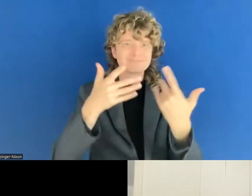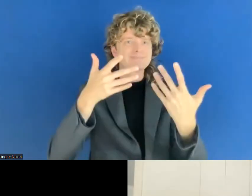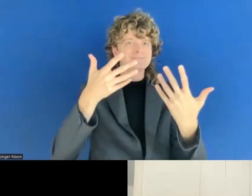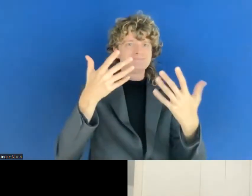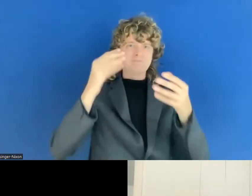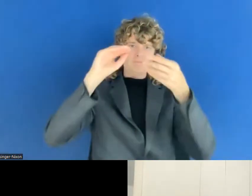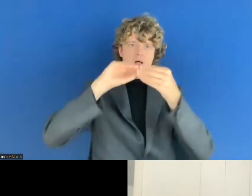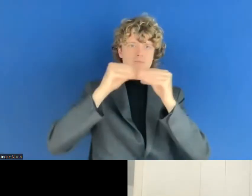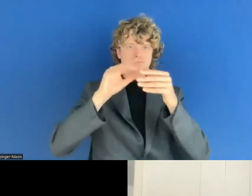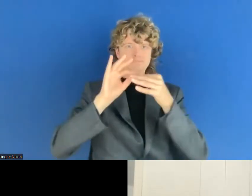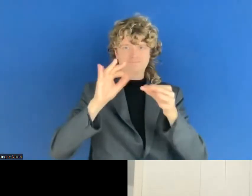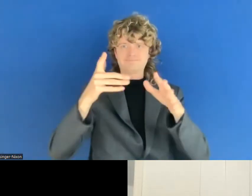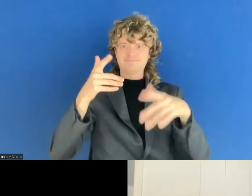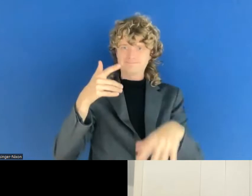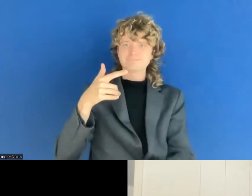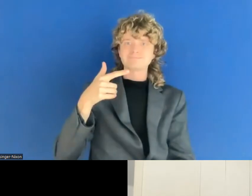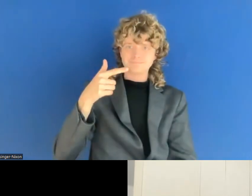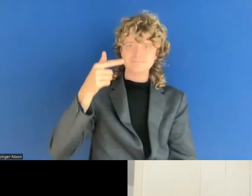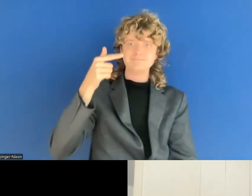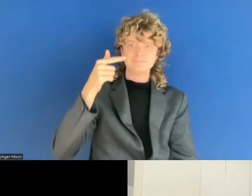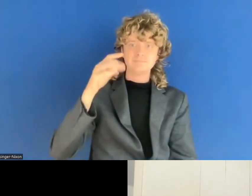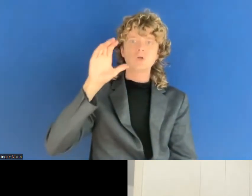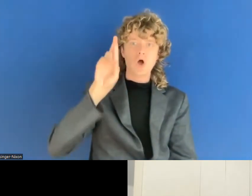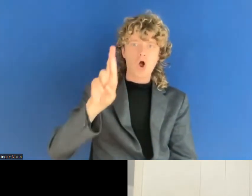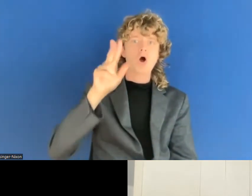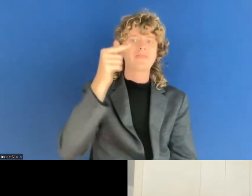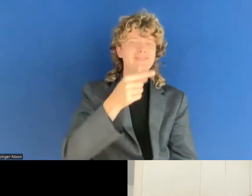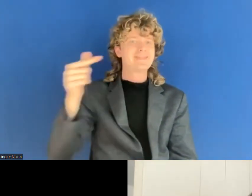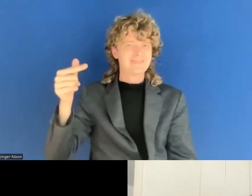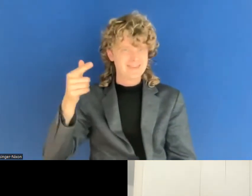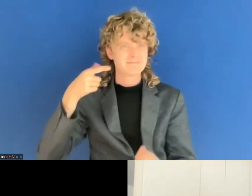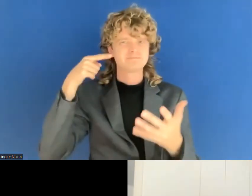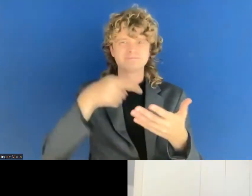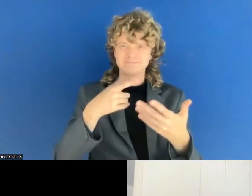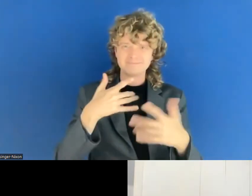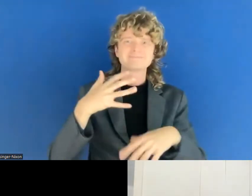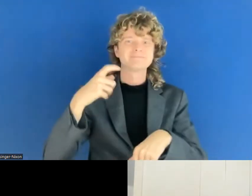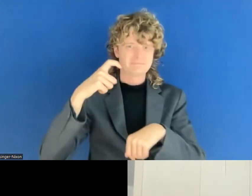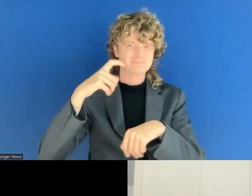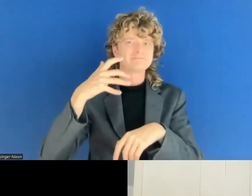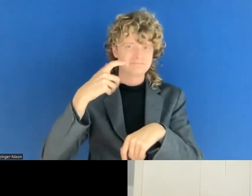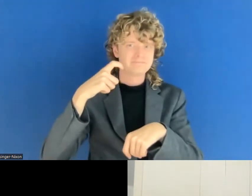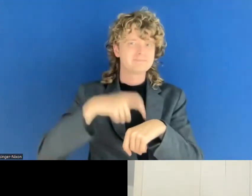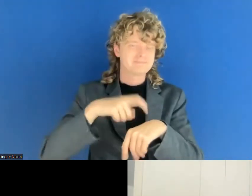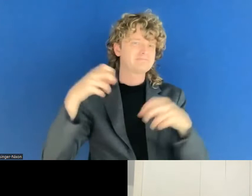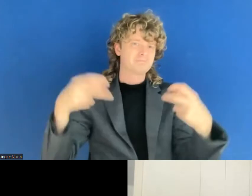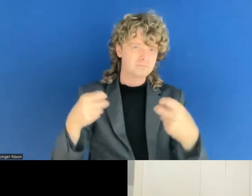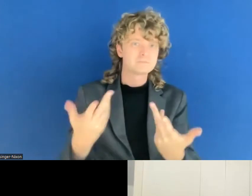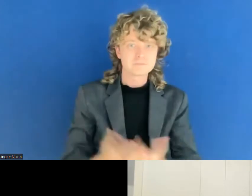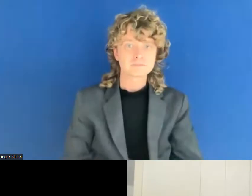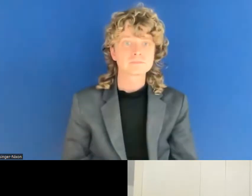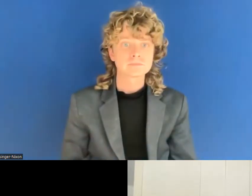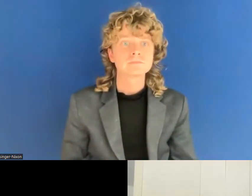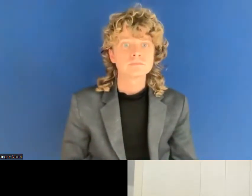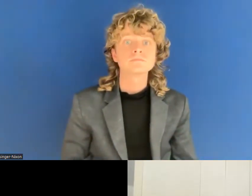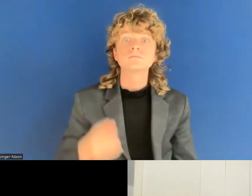for? Yeah, how can I make it short? Okay, right. So basically, the standard defined back in